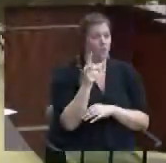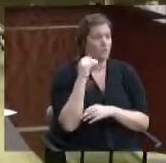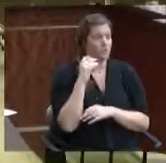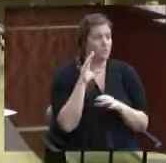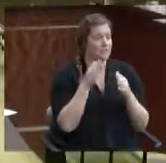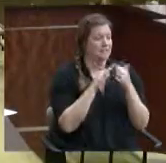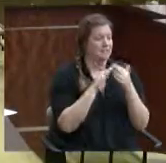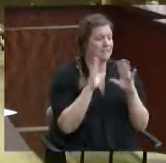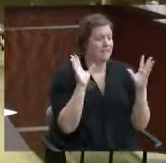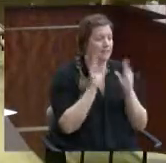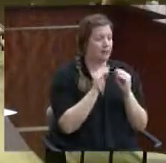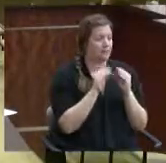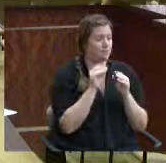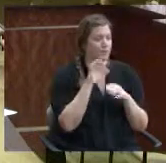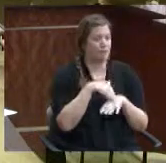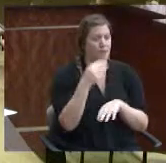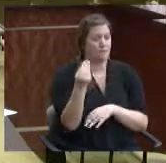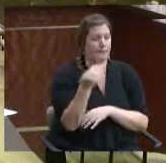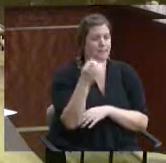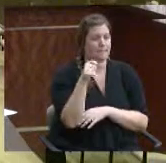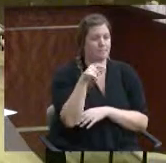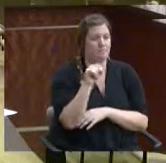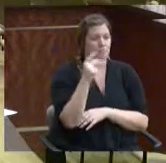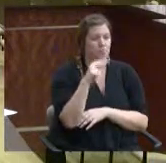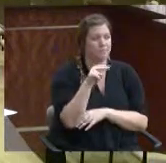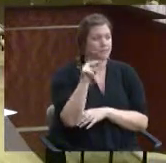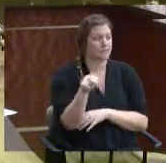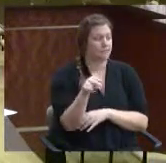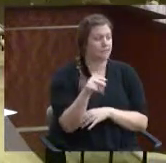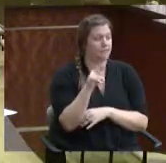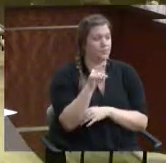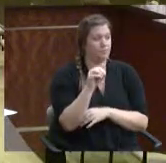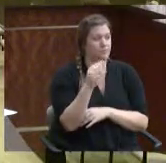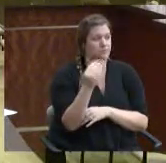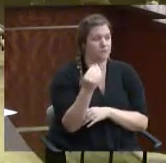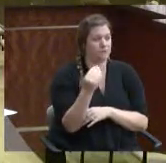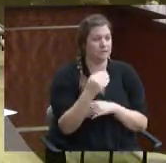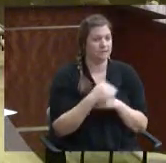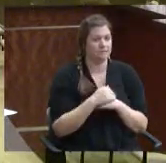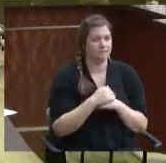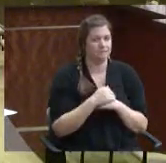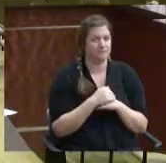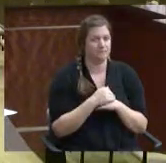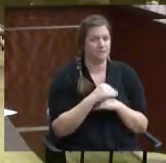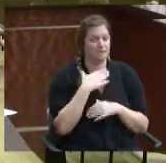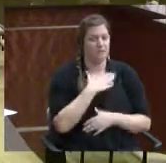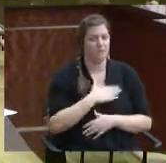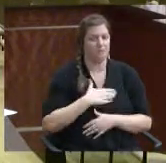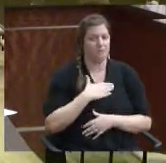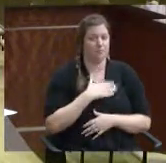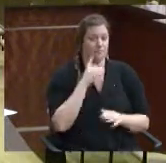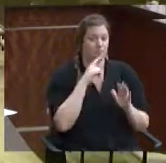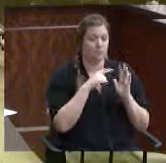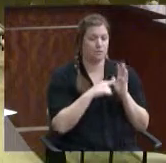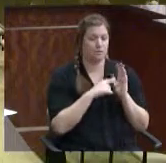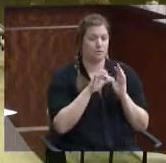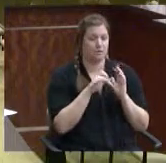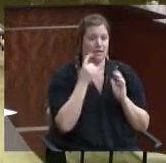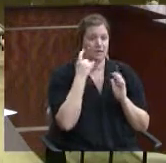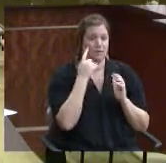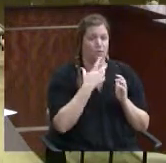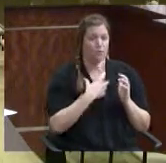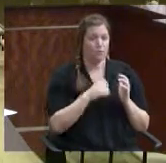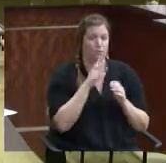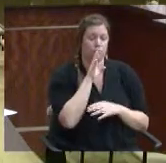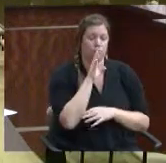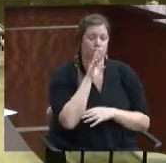meeting in regular session on Monday, September 22nd, 2014. Please note, if you wish to be